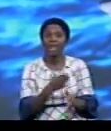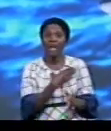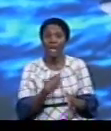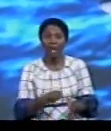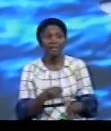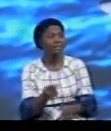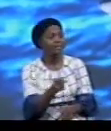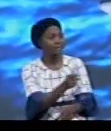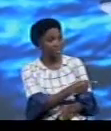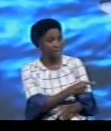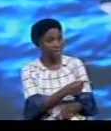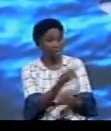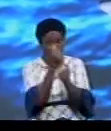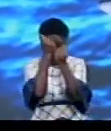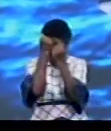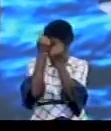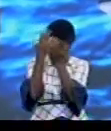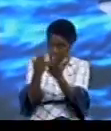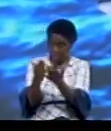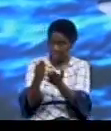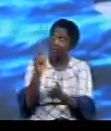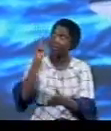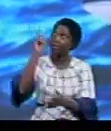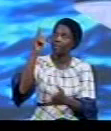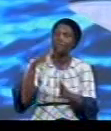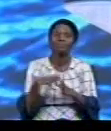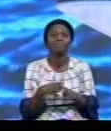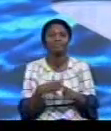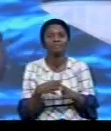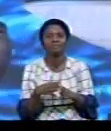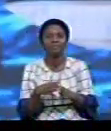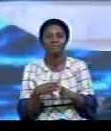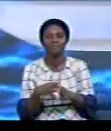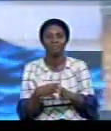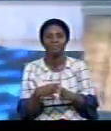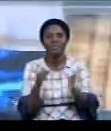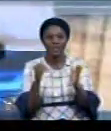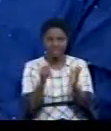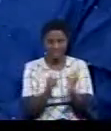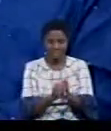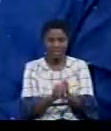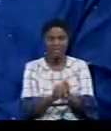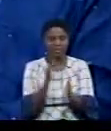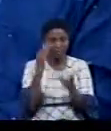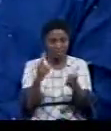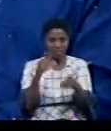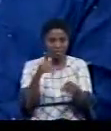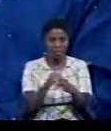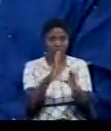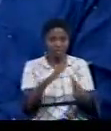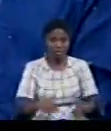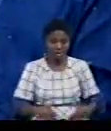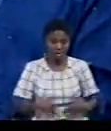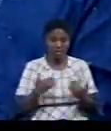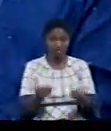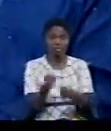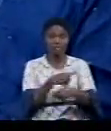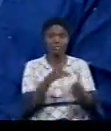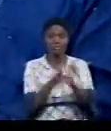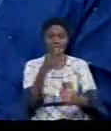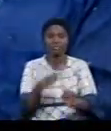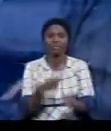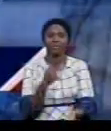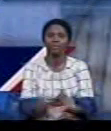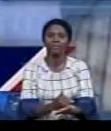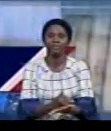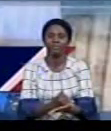they obey him. Performance in your life today. We're talking about